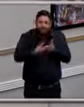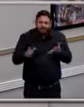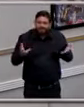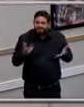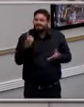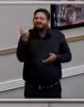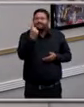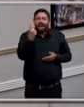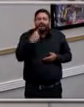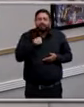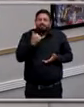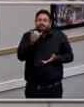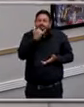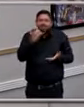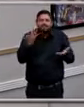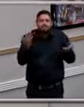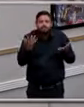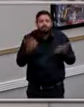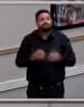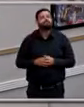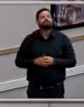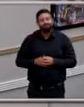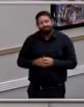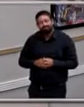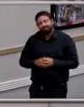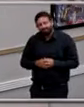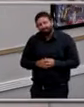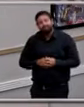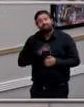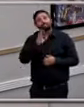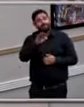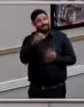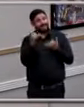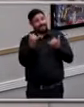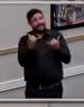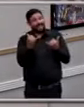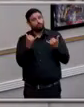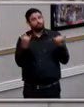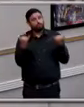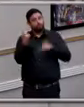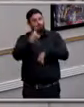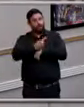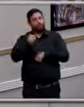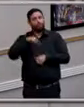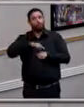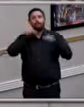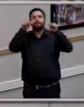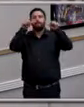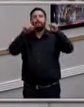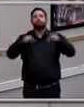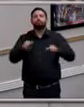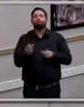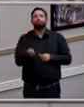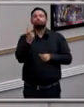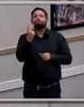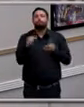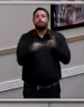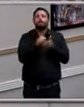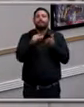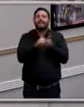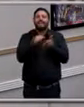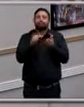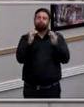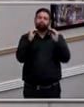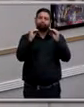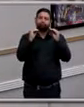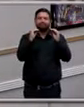I'm missing? So please note that effectively today we have posted a 2-page instruction sheet